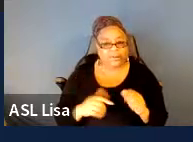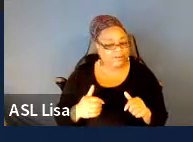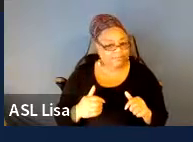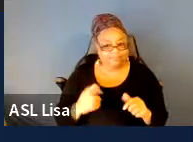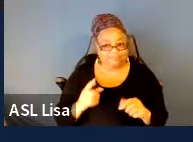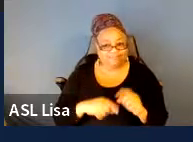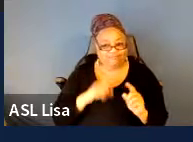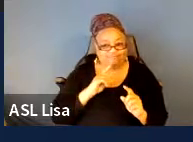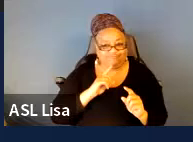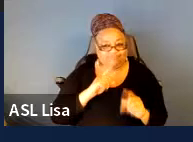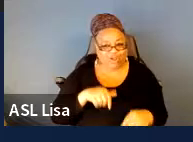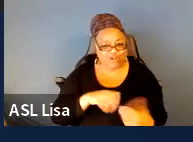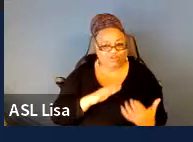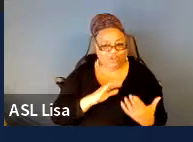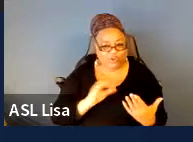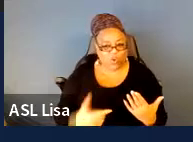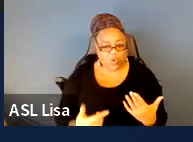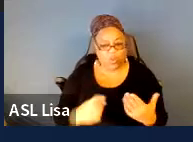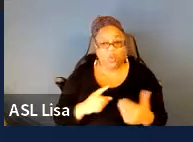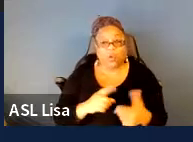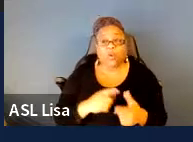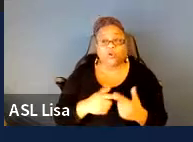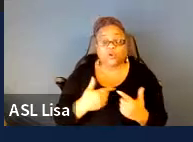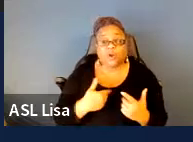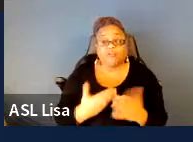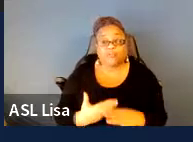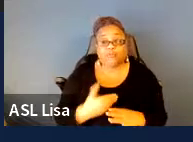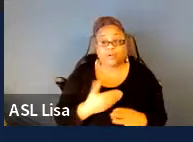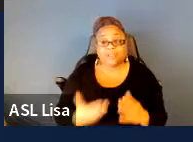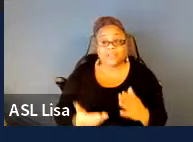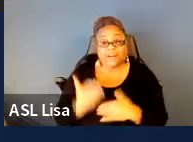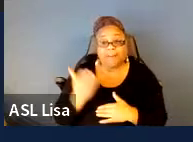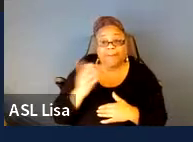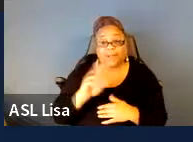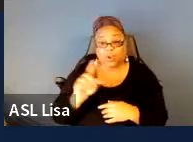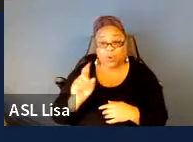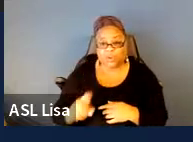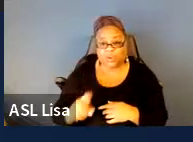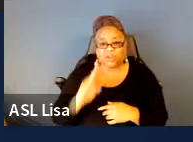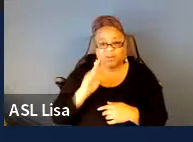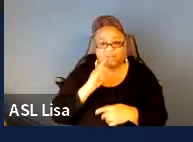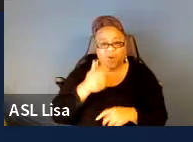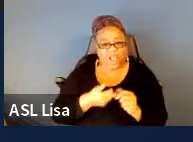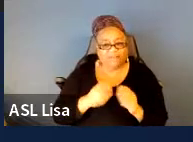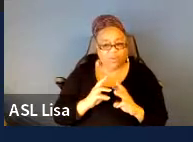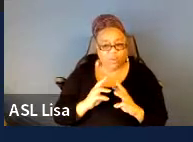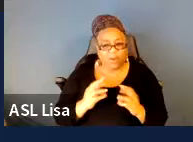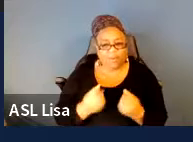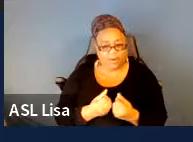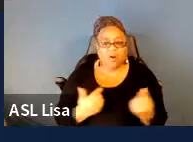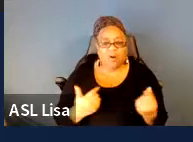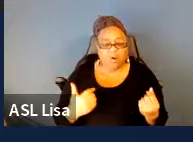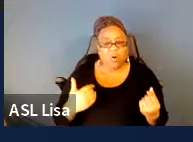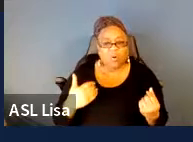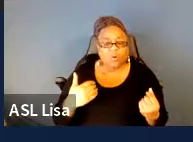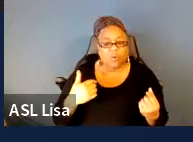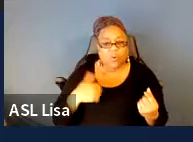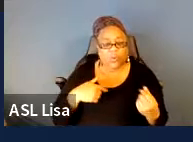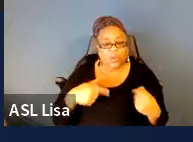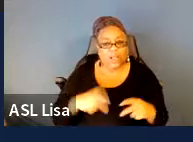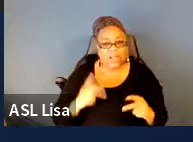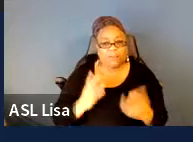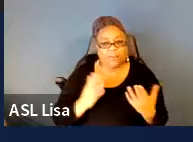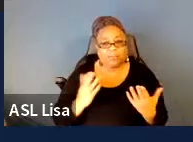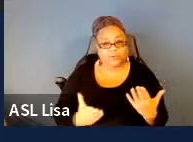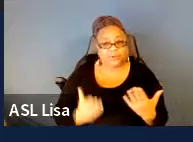which with every webinar, we offer the opportunity for folks to submit questions before for the